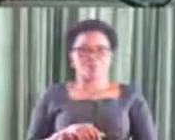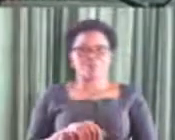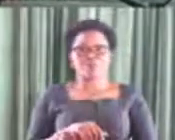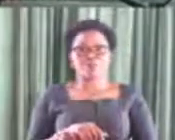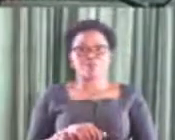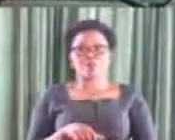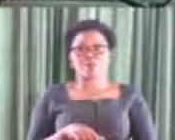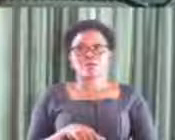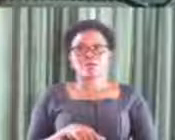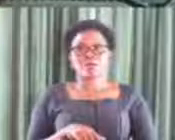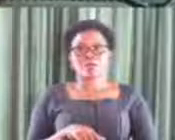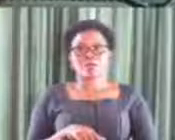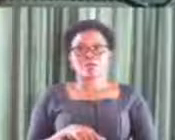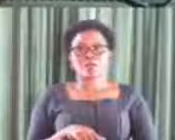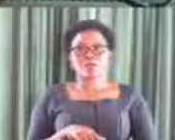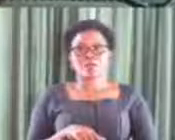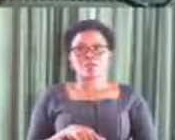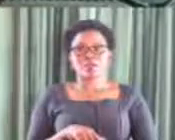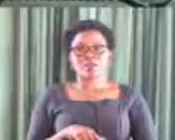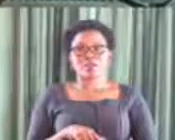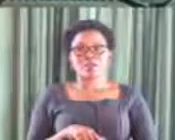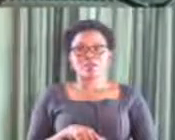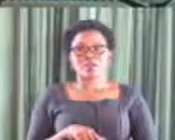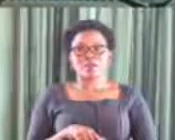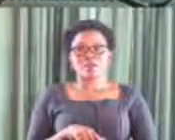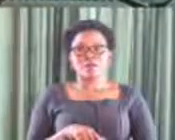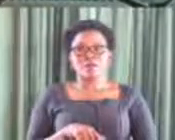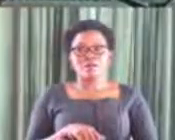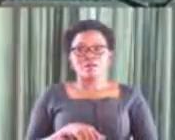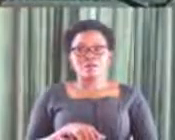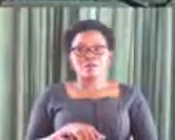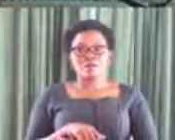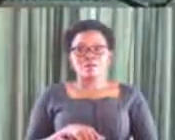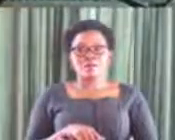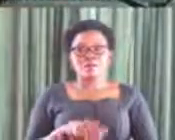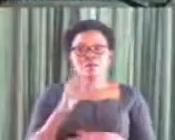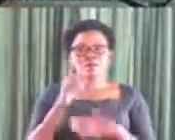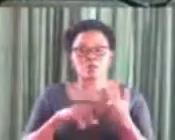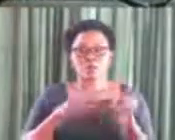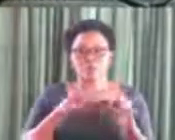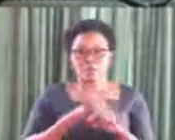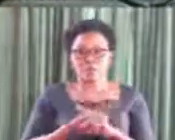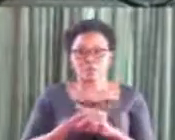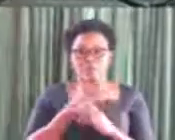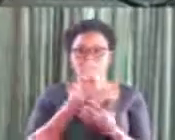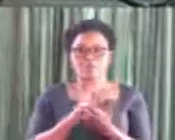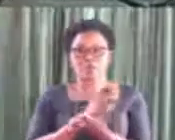difference? And I believe the Supreme Court dealt the difference between